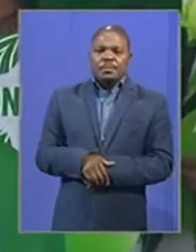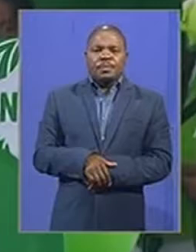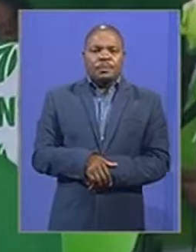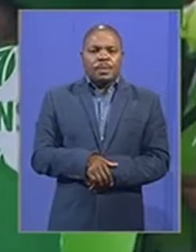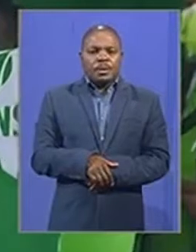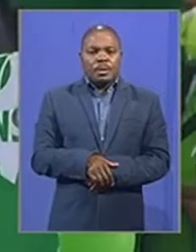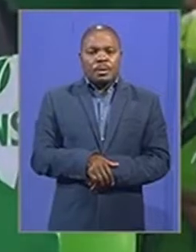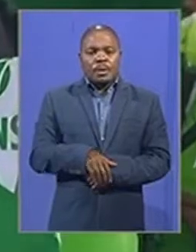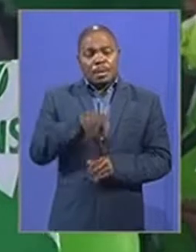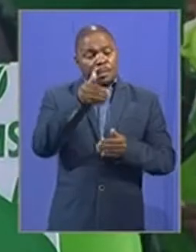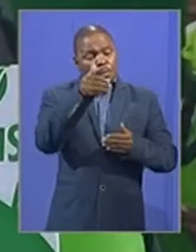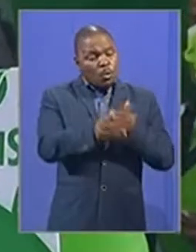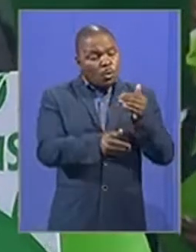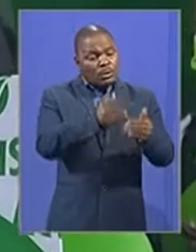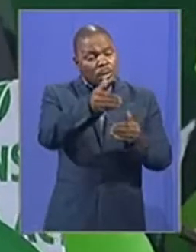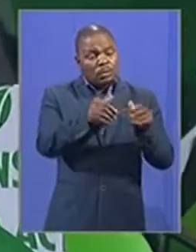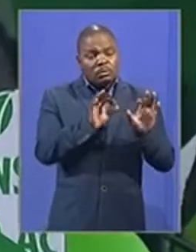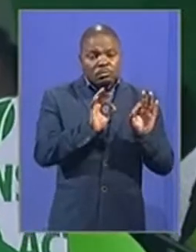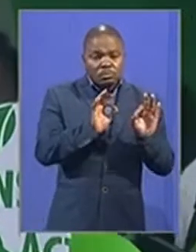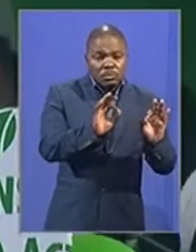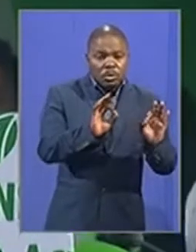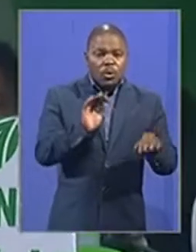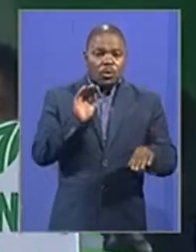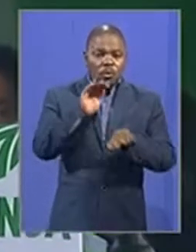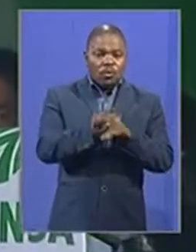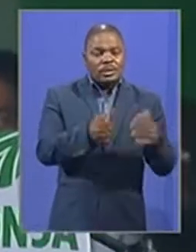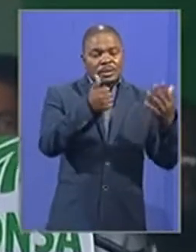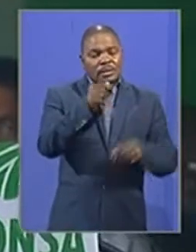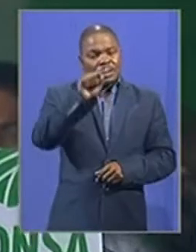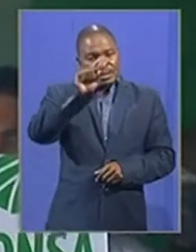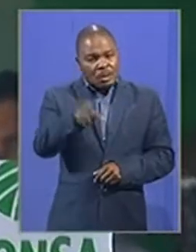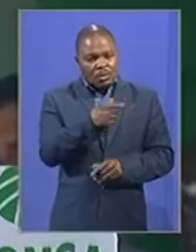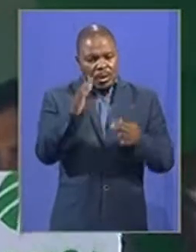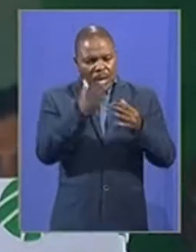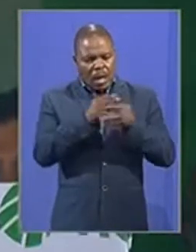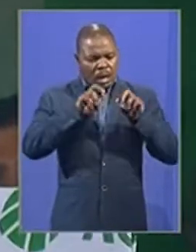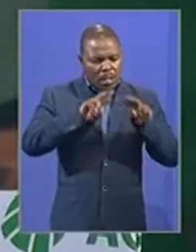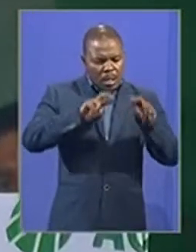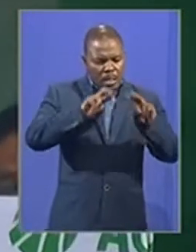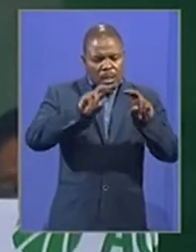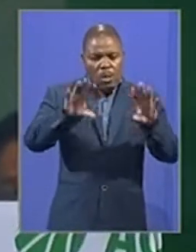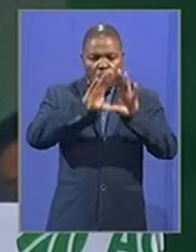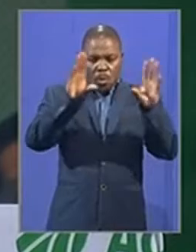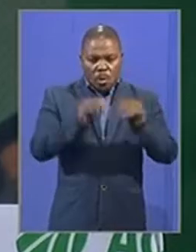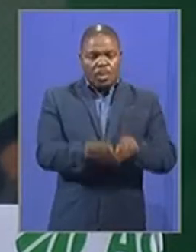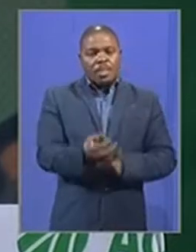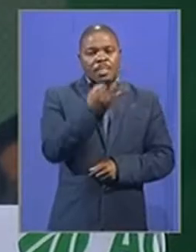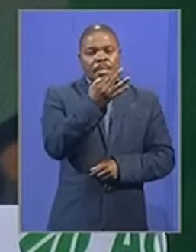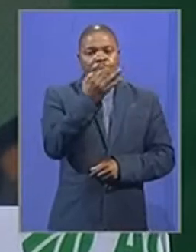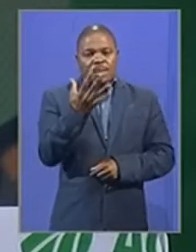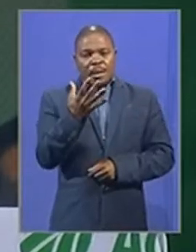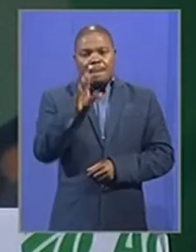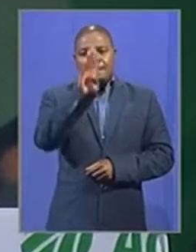The outcome of this process was more than 6,000 cases investigated, totaling 35 billion rands